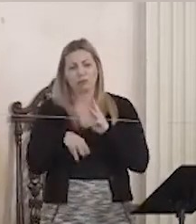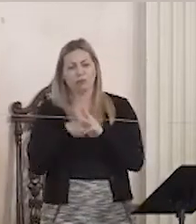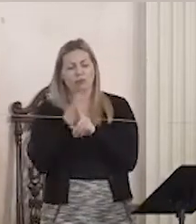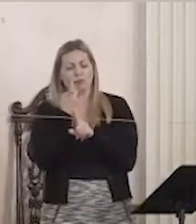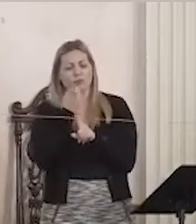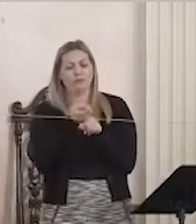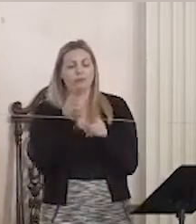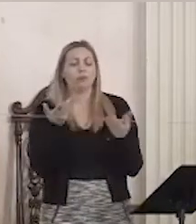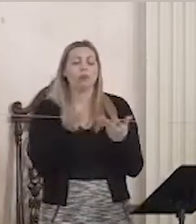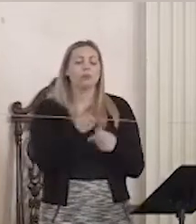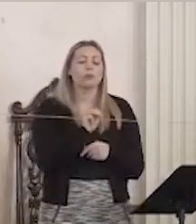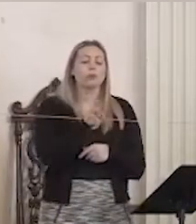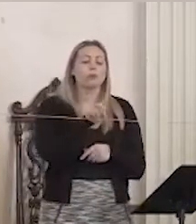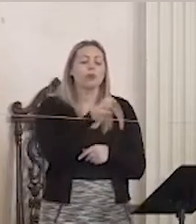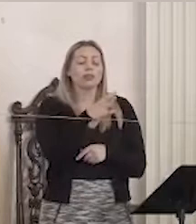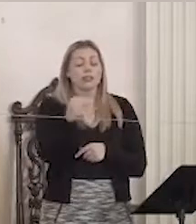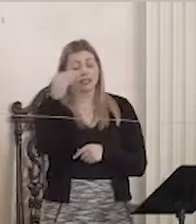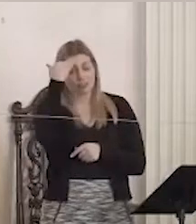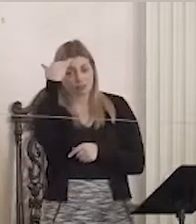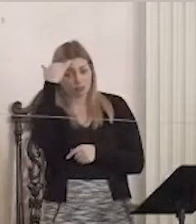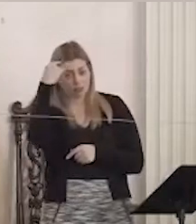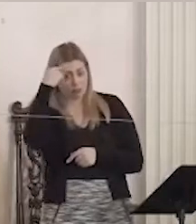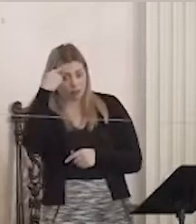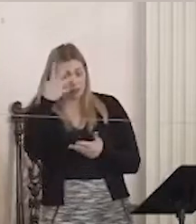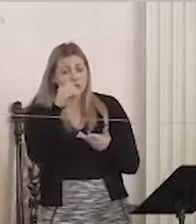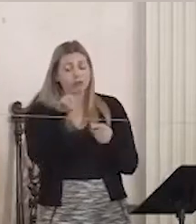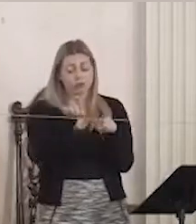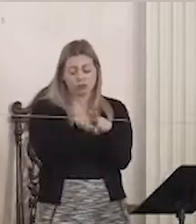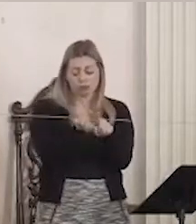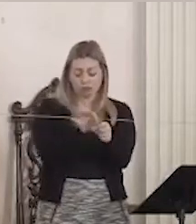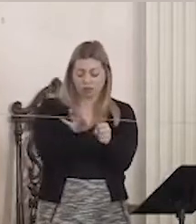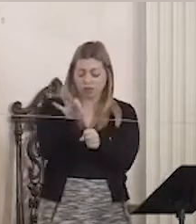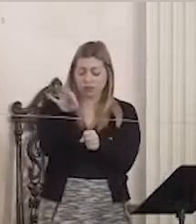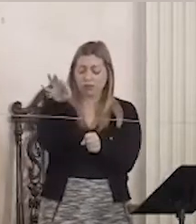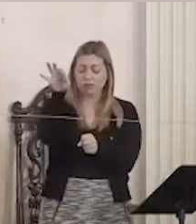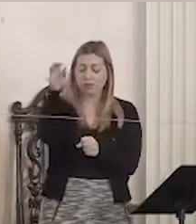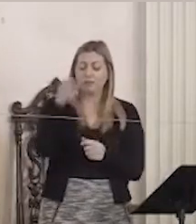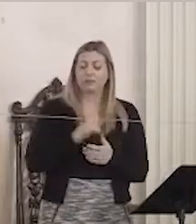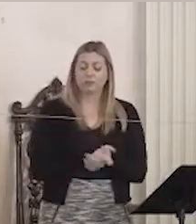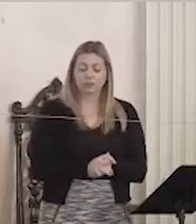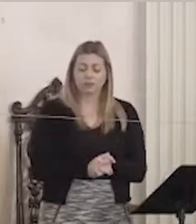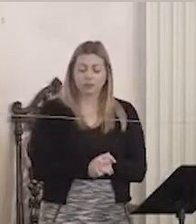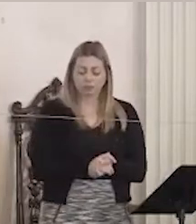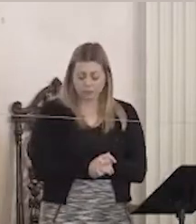of motive and conscious of mind and spirit.